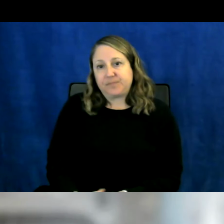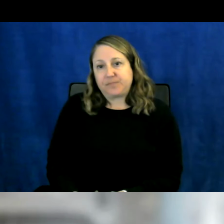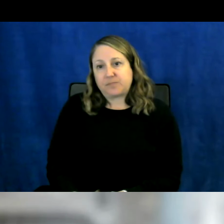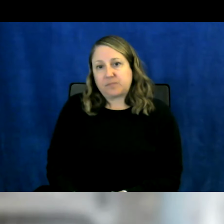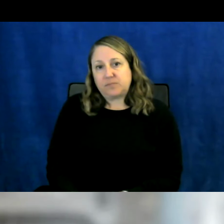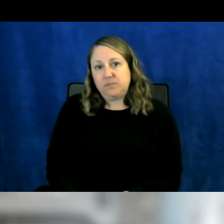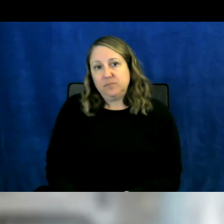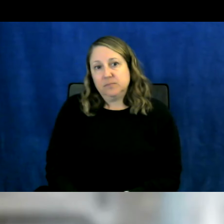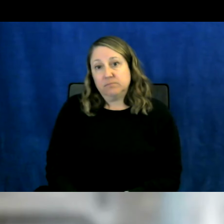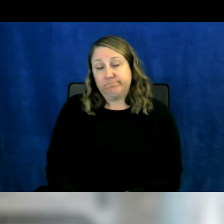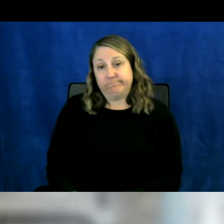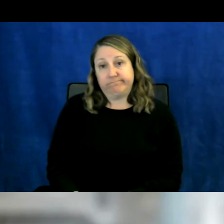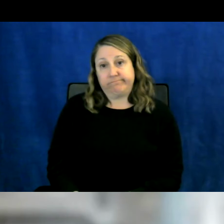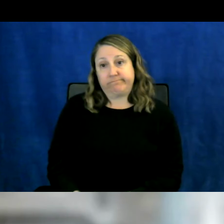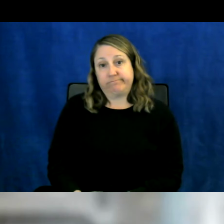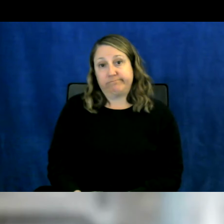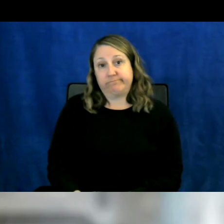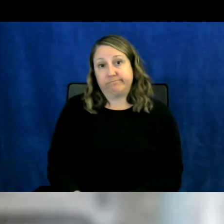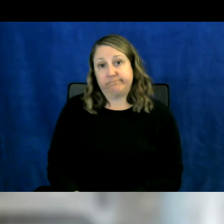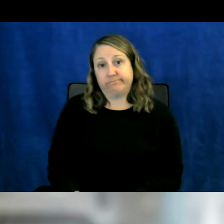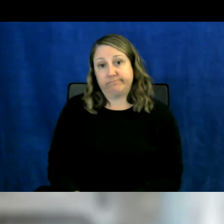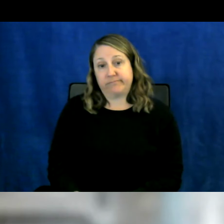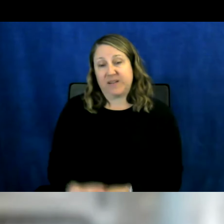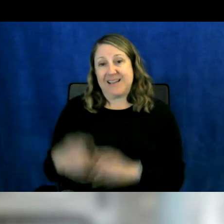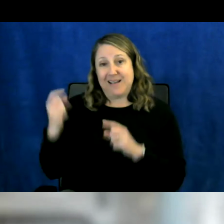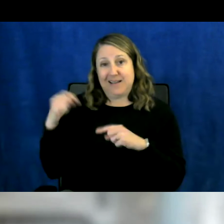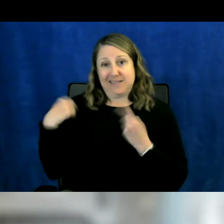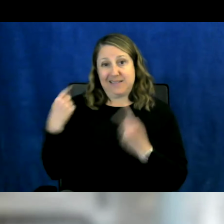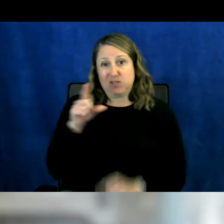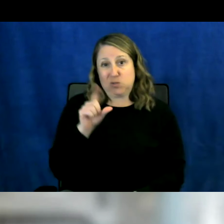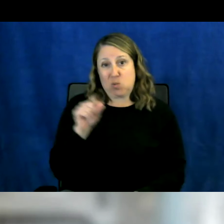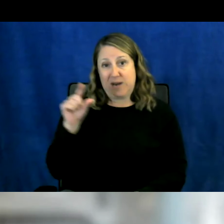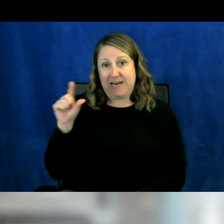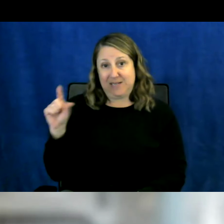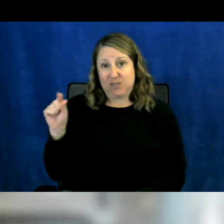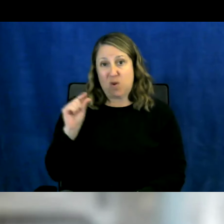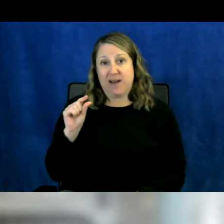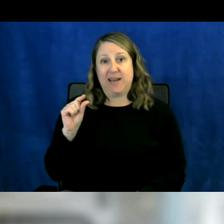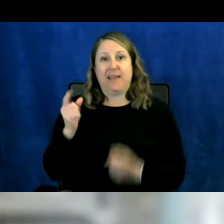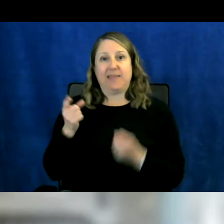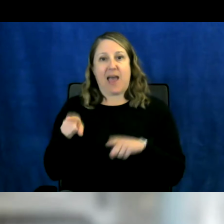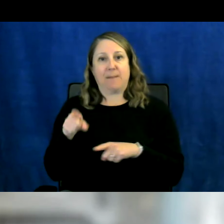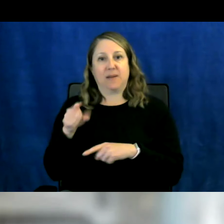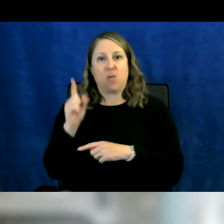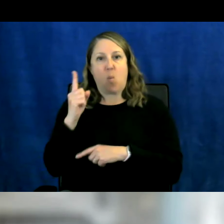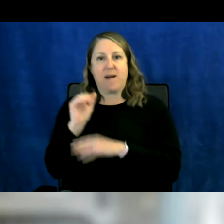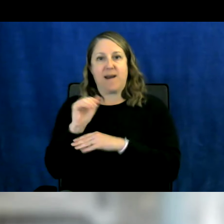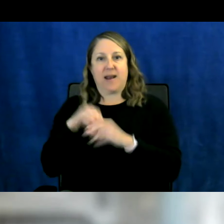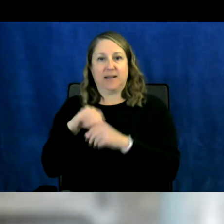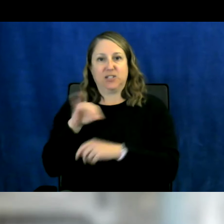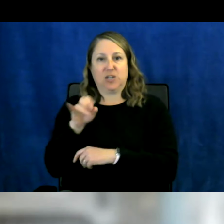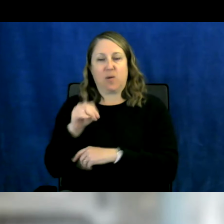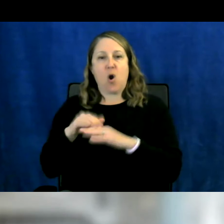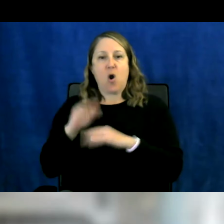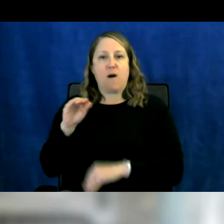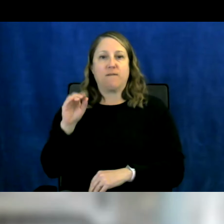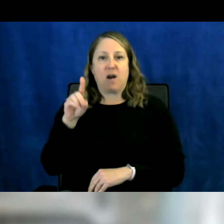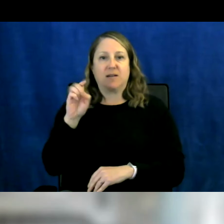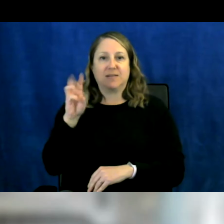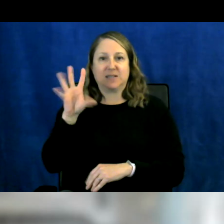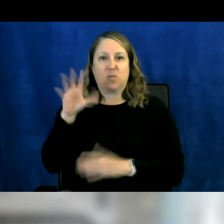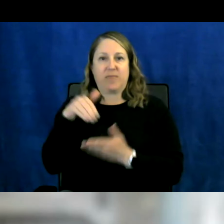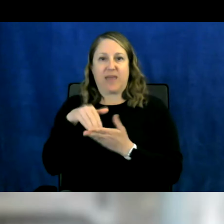As of the 2020 point in time count that was conducted on a single night in January, over 161,000 people were experiencing